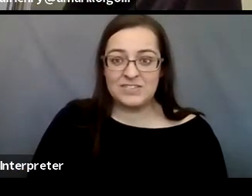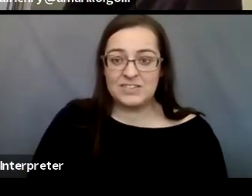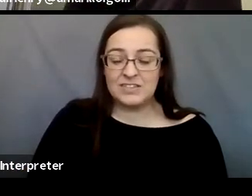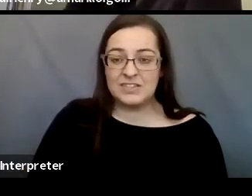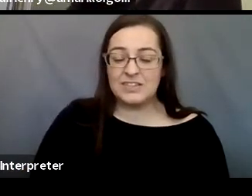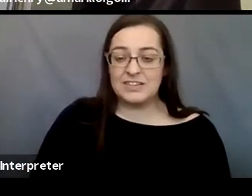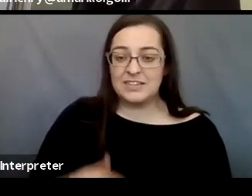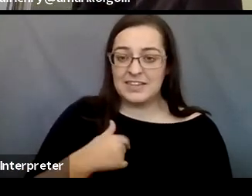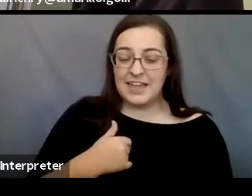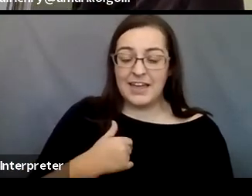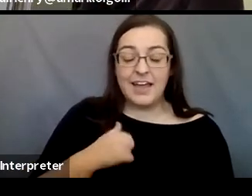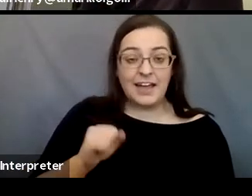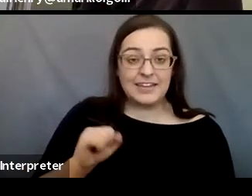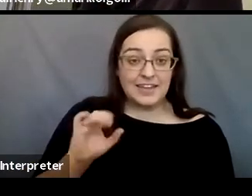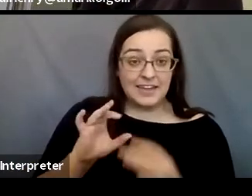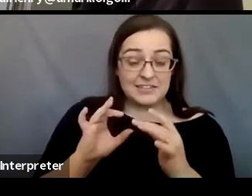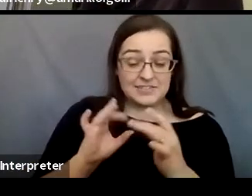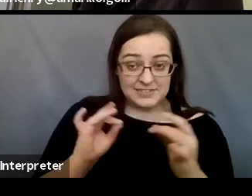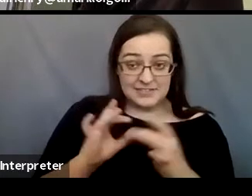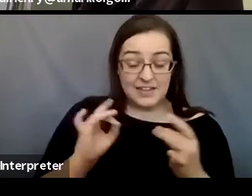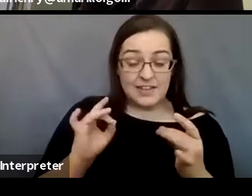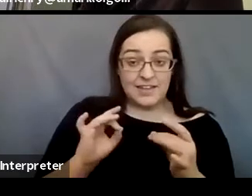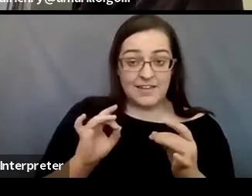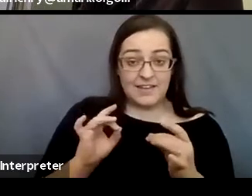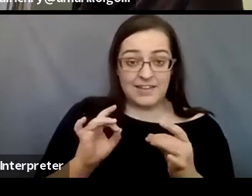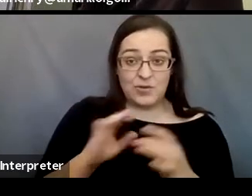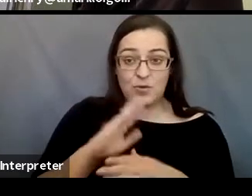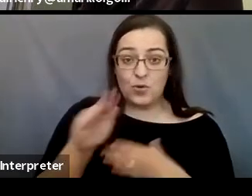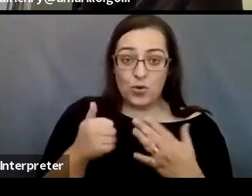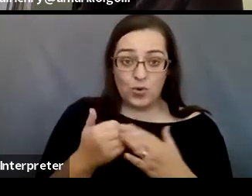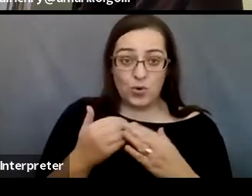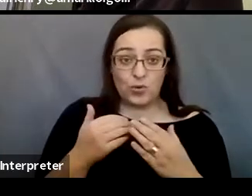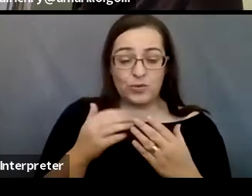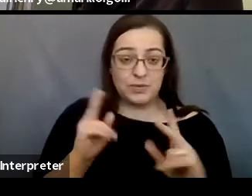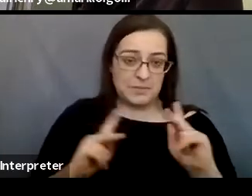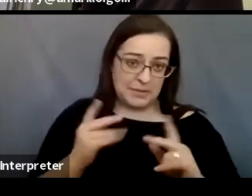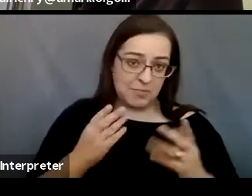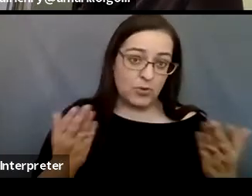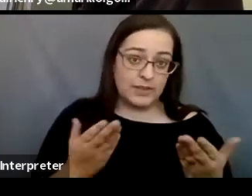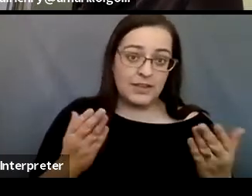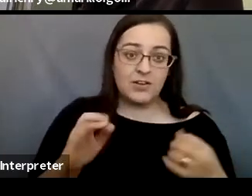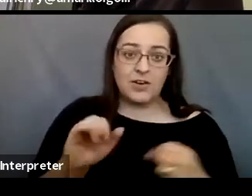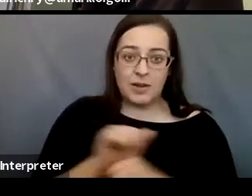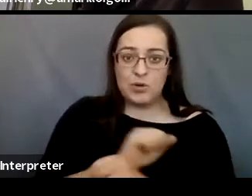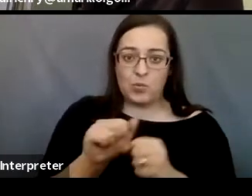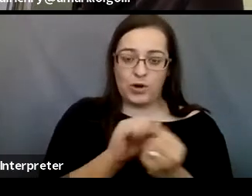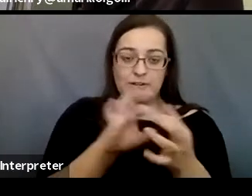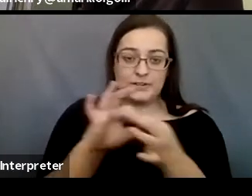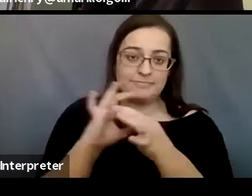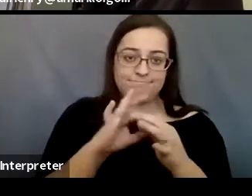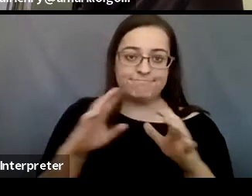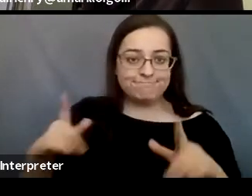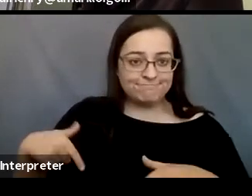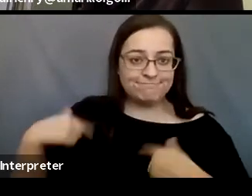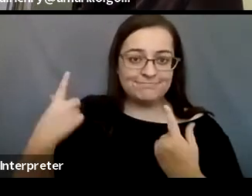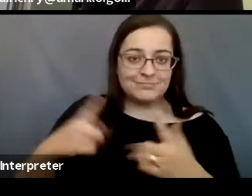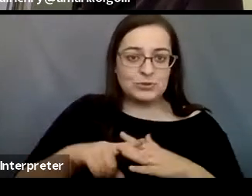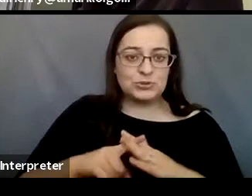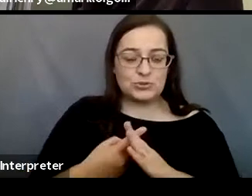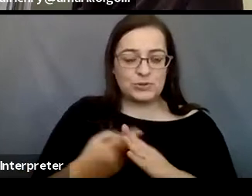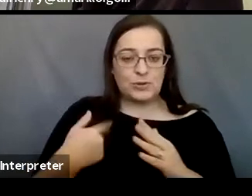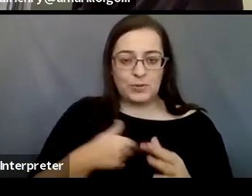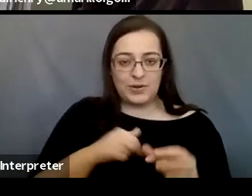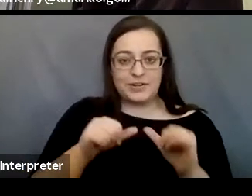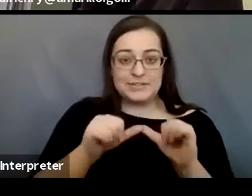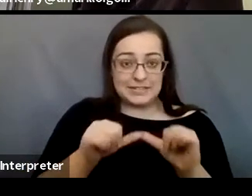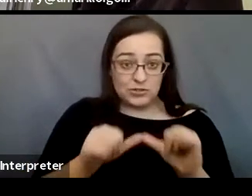Yeah, I mean, I can say that all the members on this panel have worked together from the start, and we're going to continue to do that